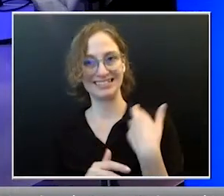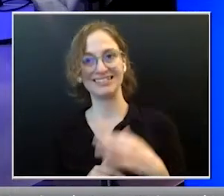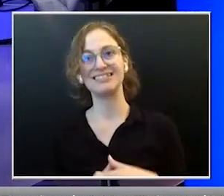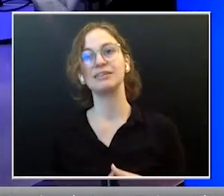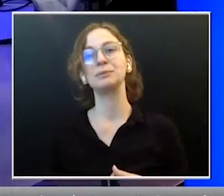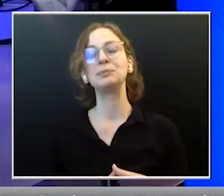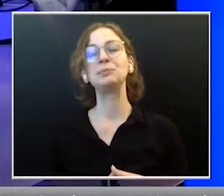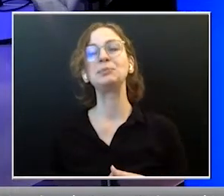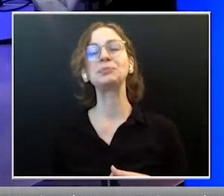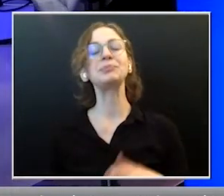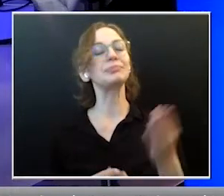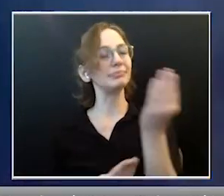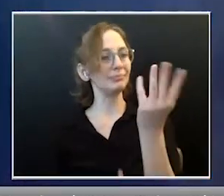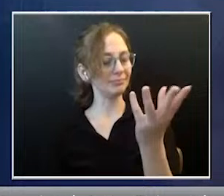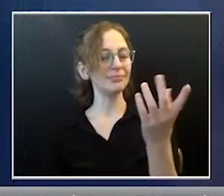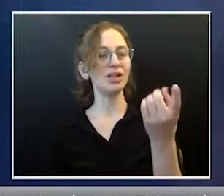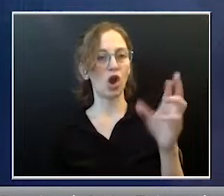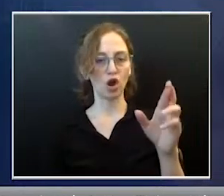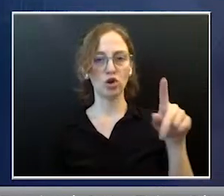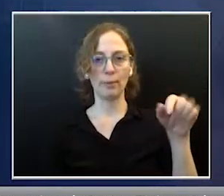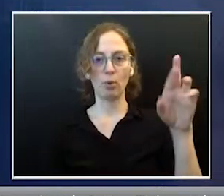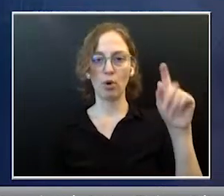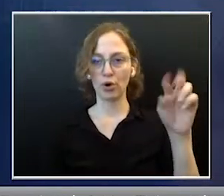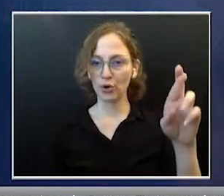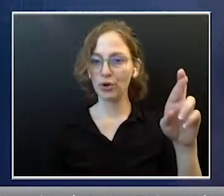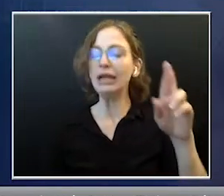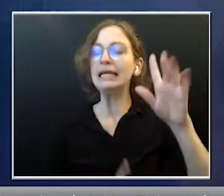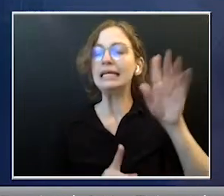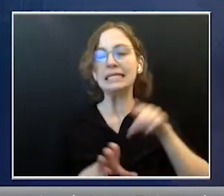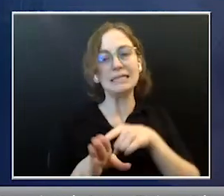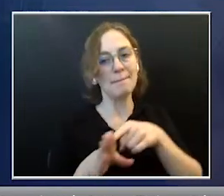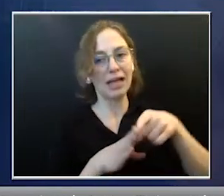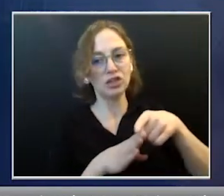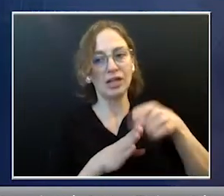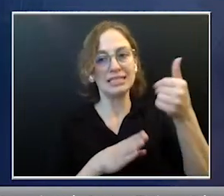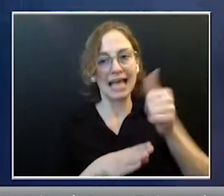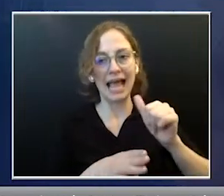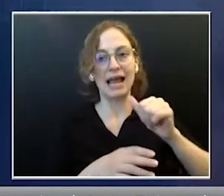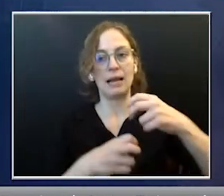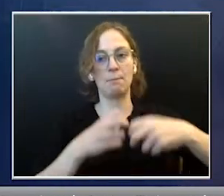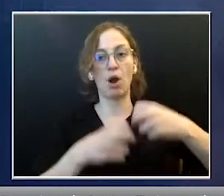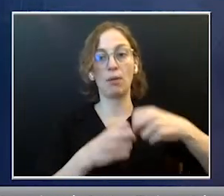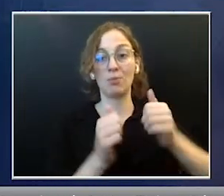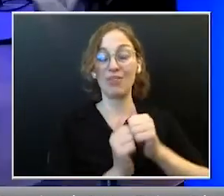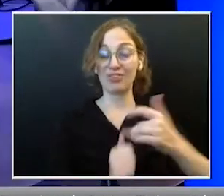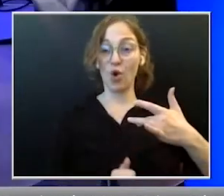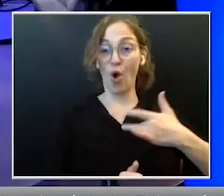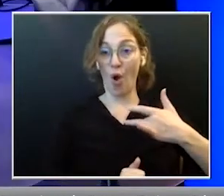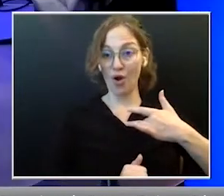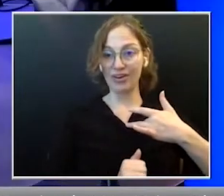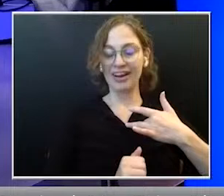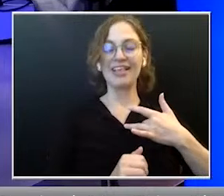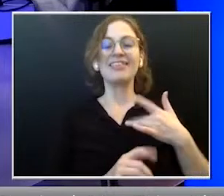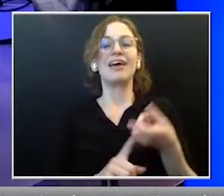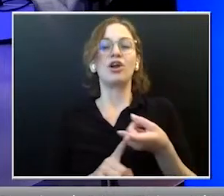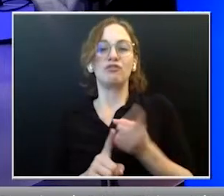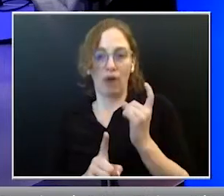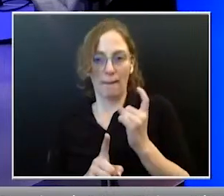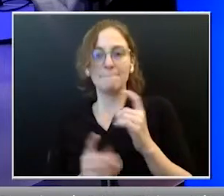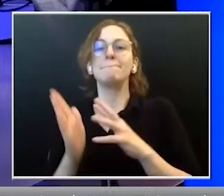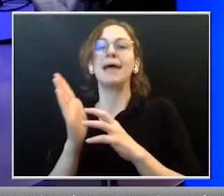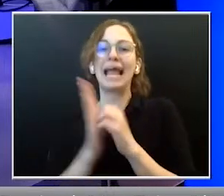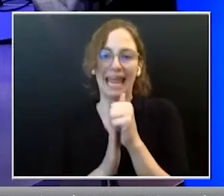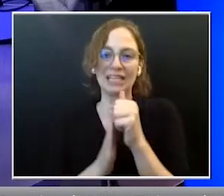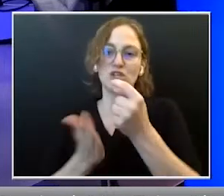specializes in any problems with the heart that developed from the cancer treatment. Unfortunately, things that save your life, it's like a